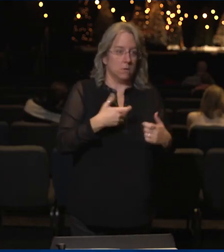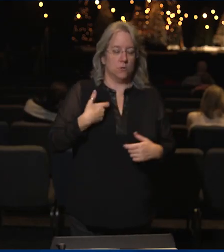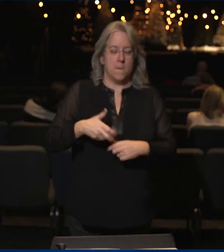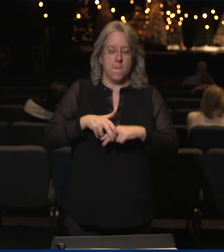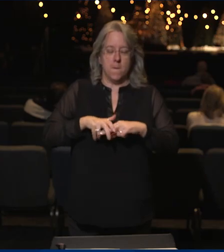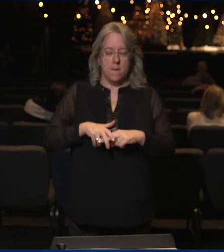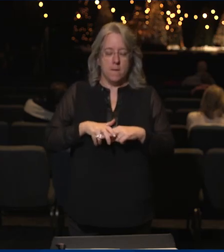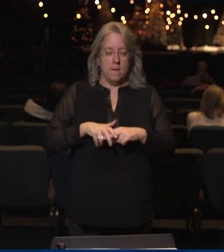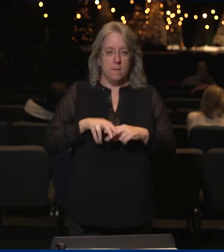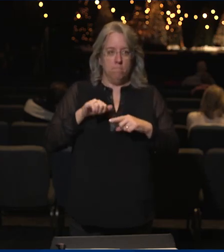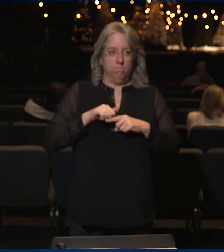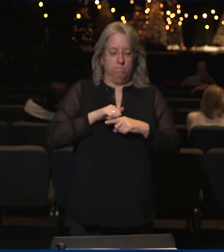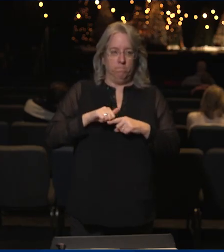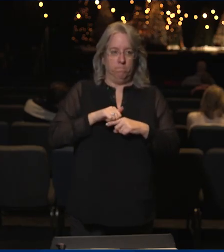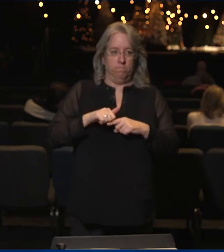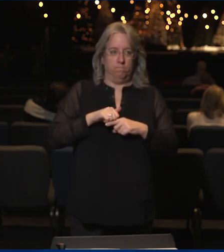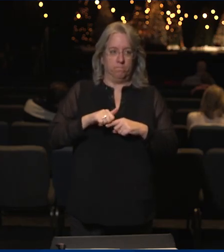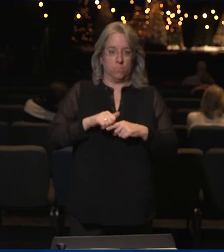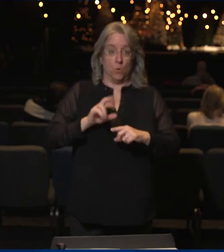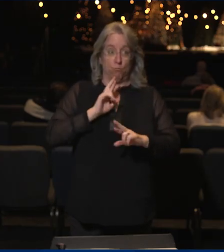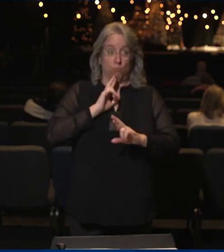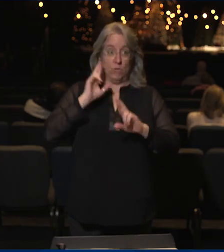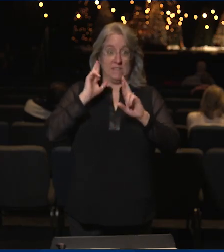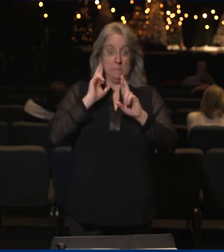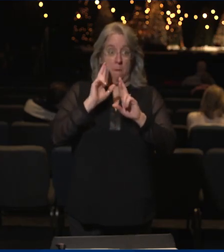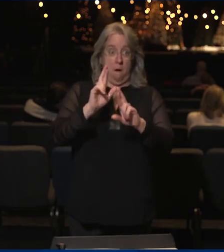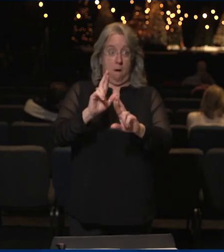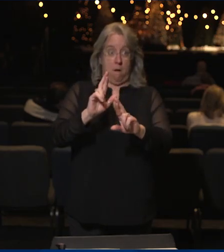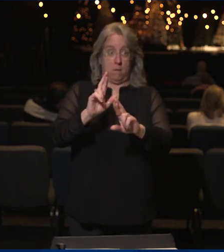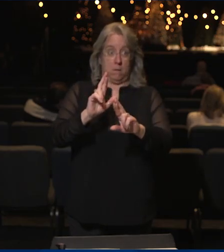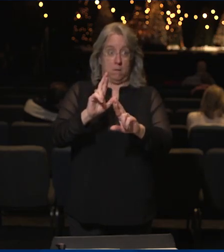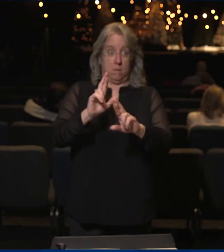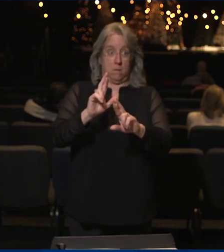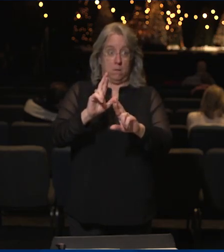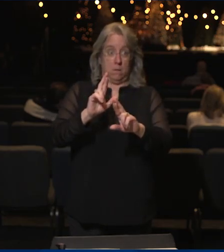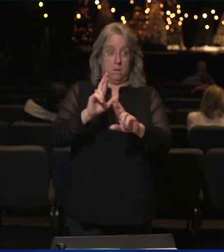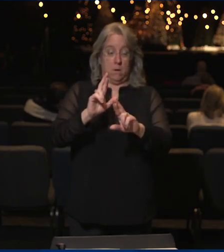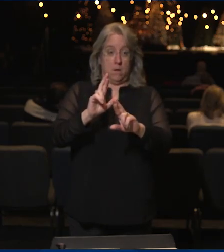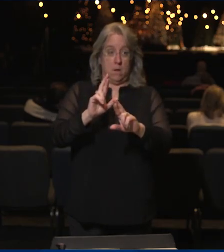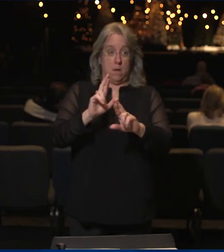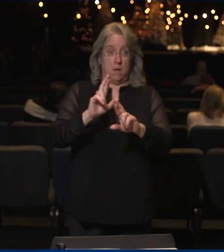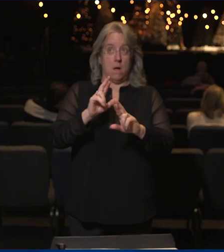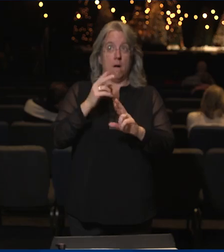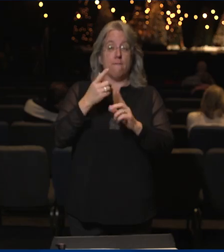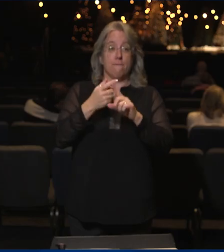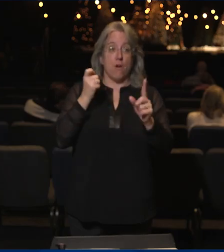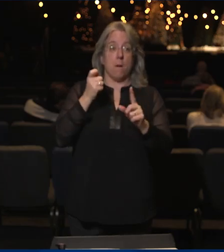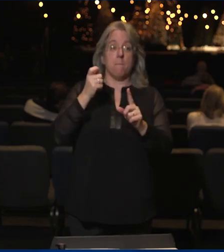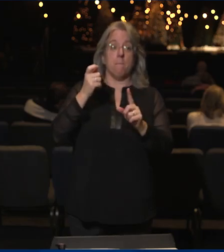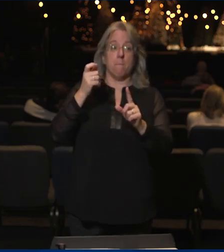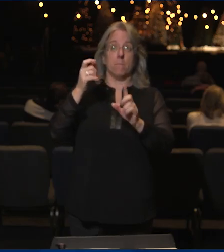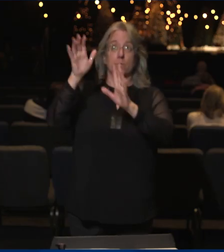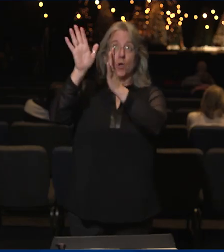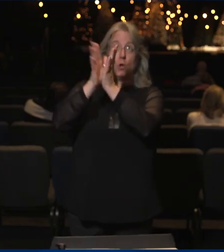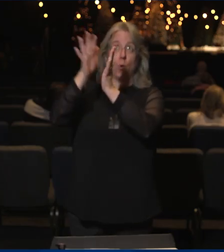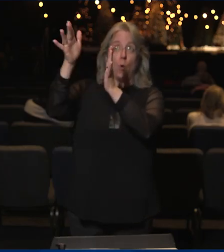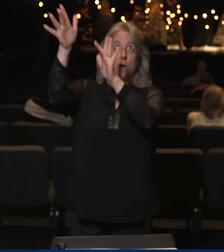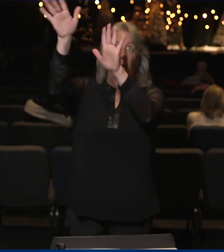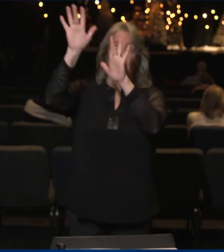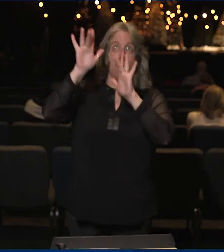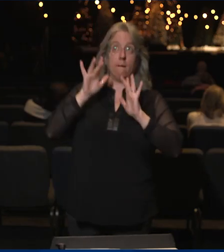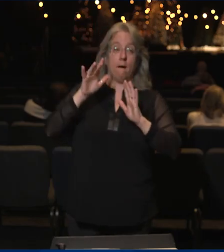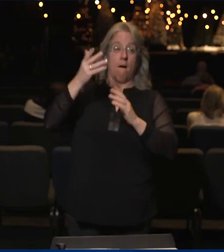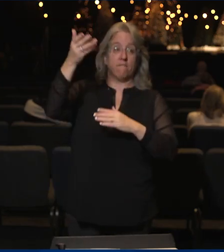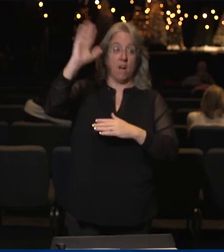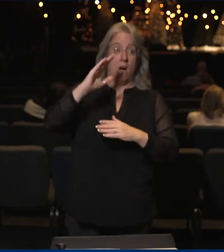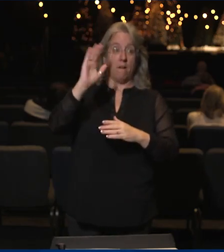respond out of something of like the glory of God that was on the face of Christ. Could